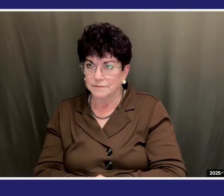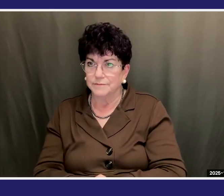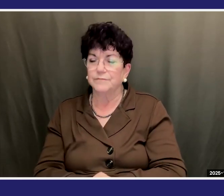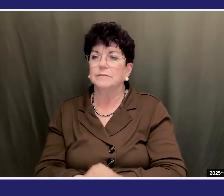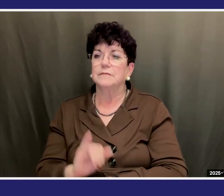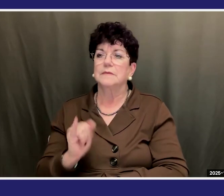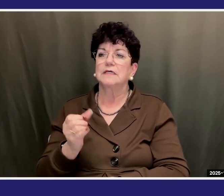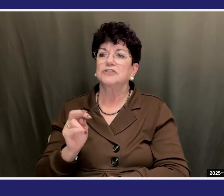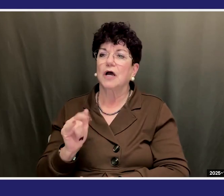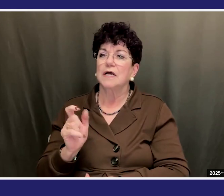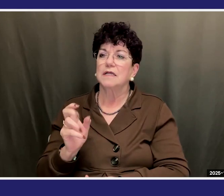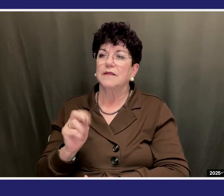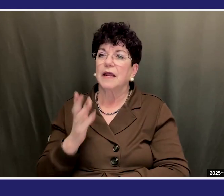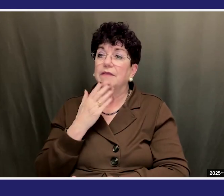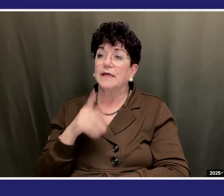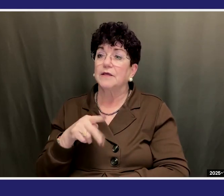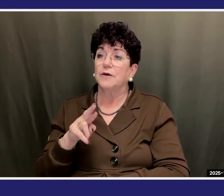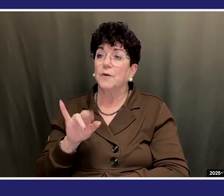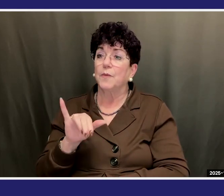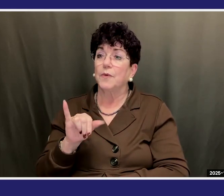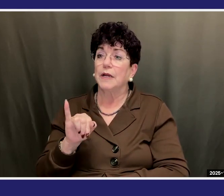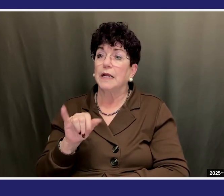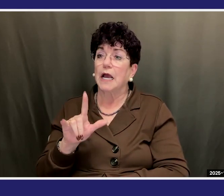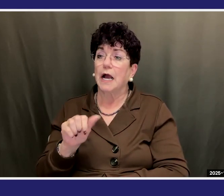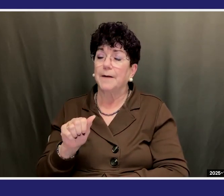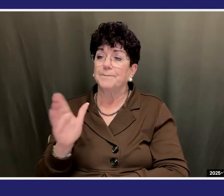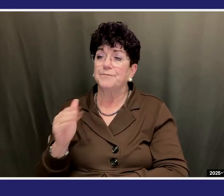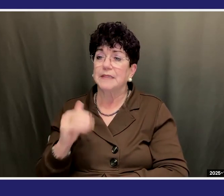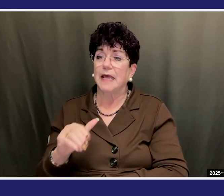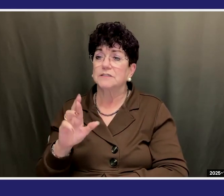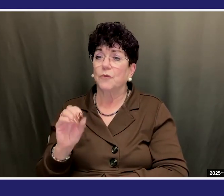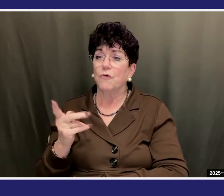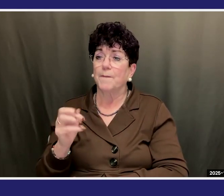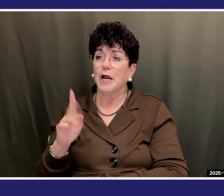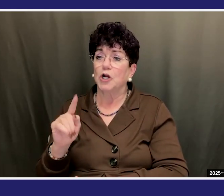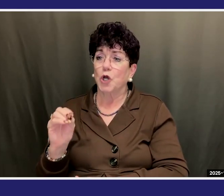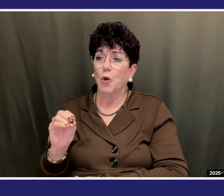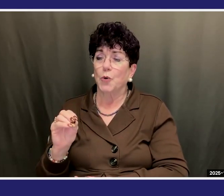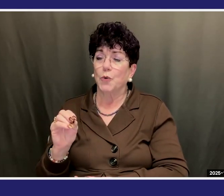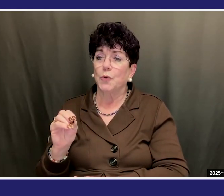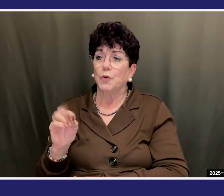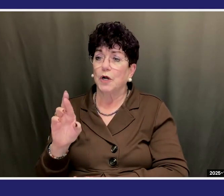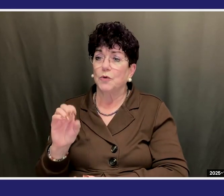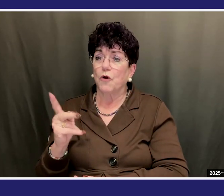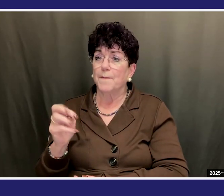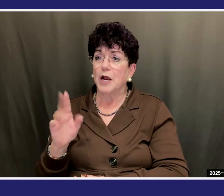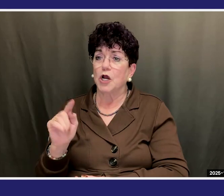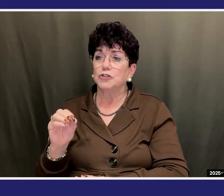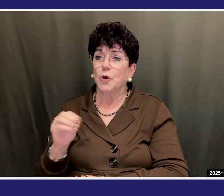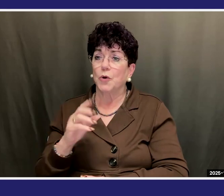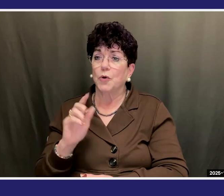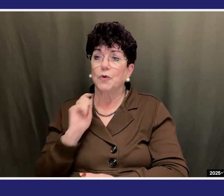All right. Thank you, Priya. Next on my list is Roberto. Roberto, are you able to come off of